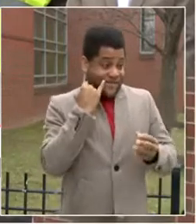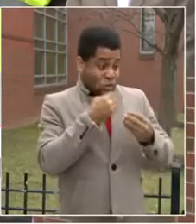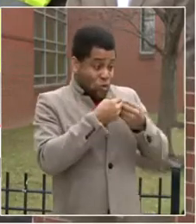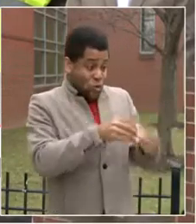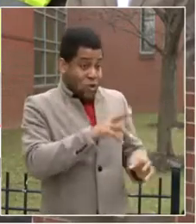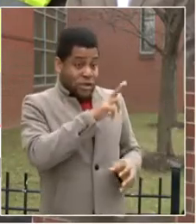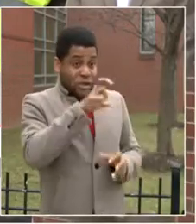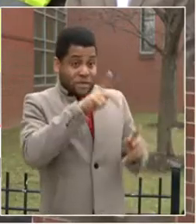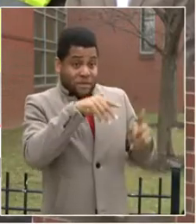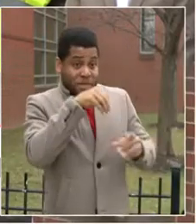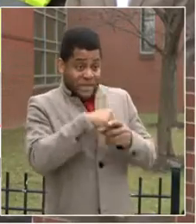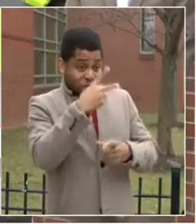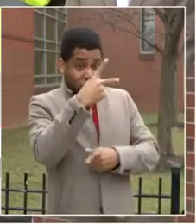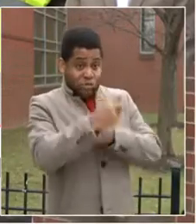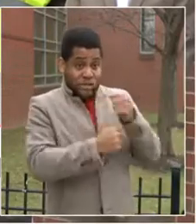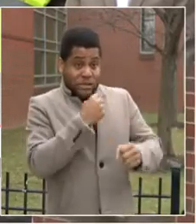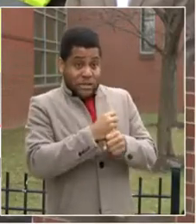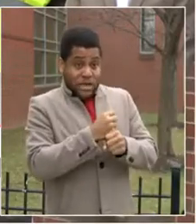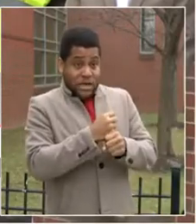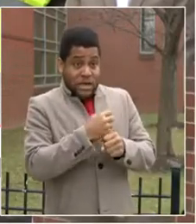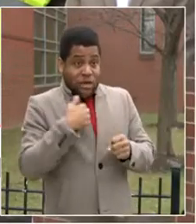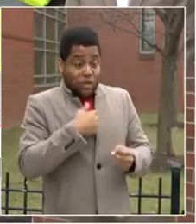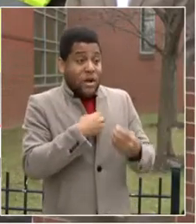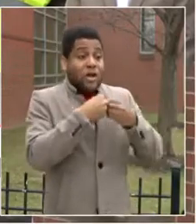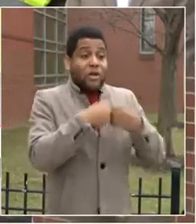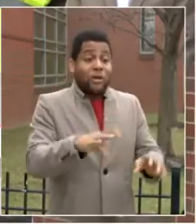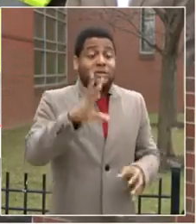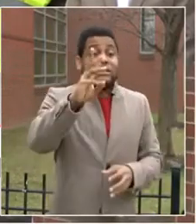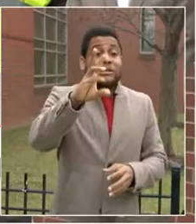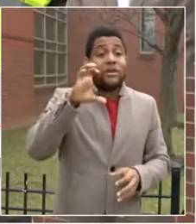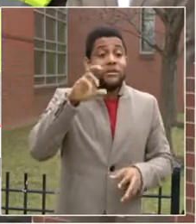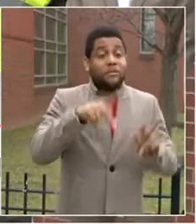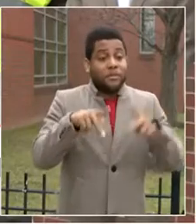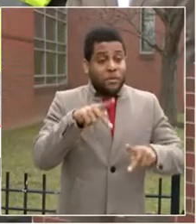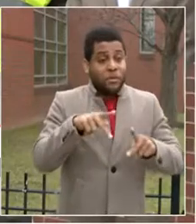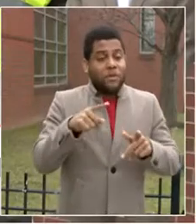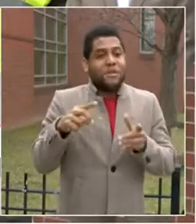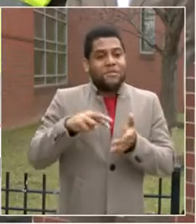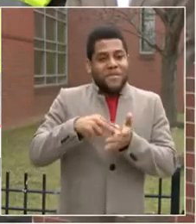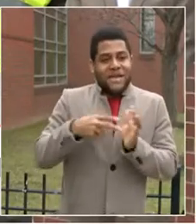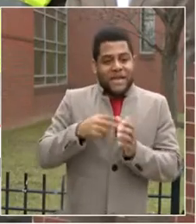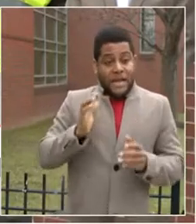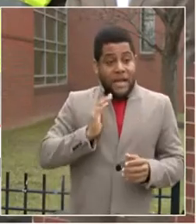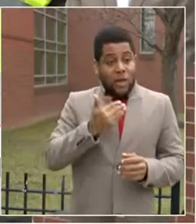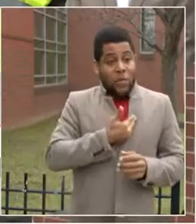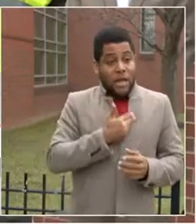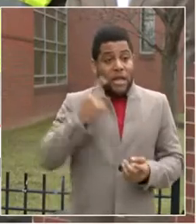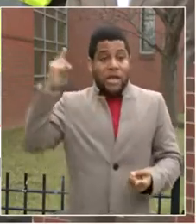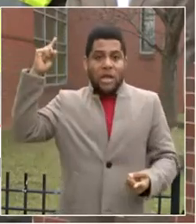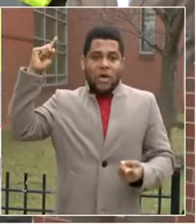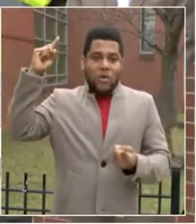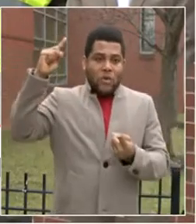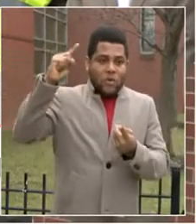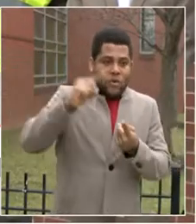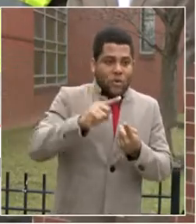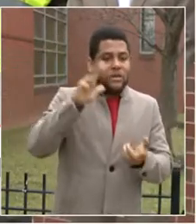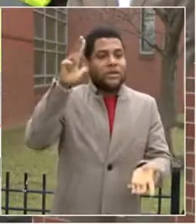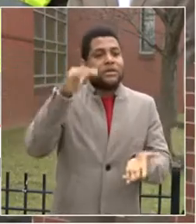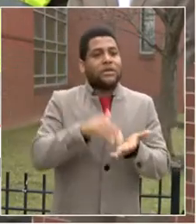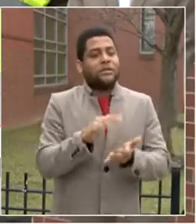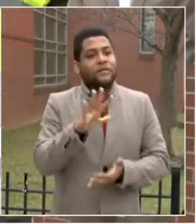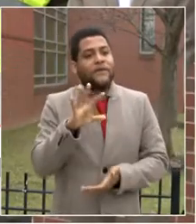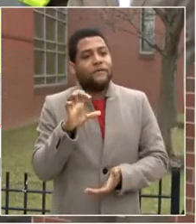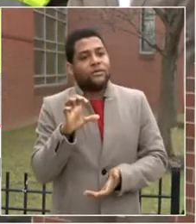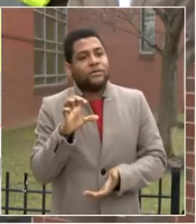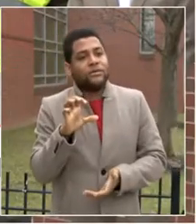two straight years, and you haven't been able to add, you see how our force strength has gotten down to 3,500. That should never happen again. We